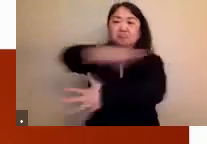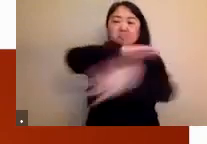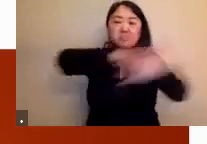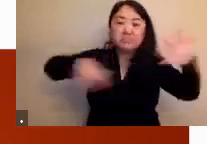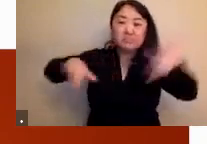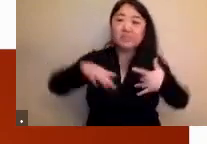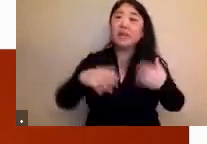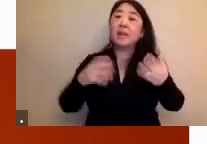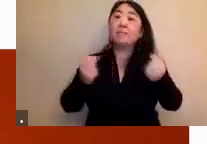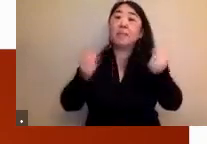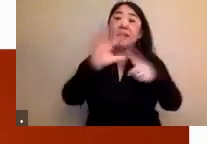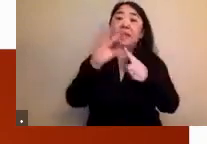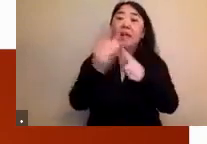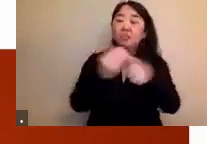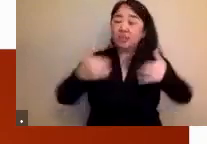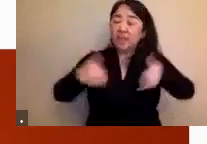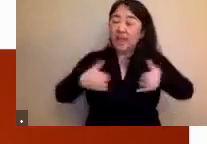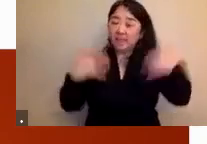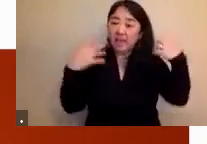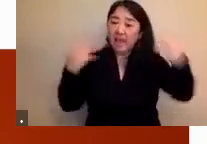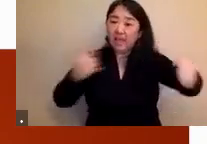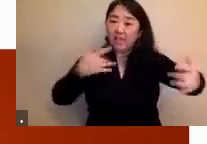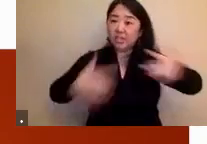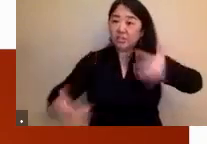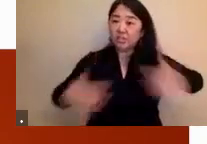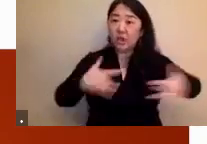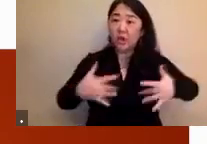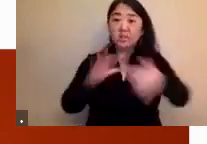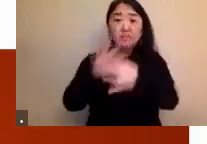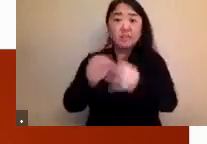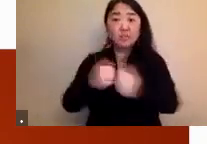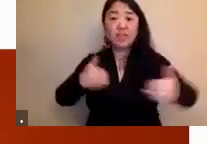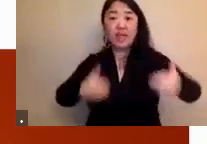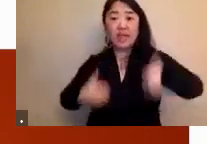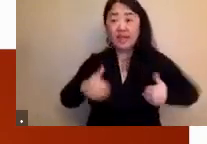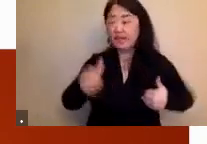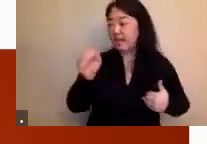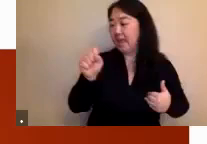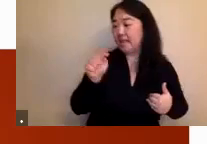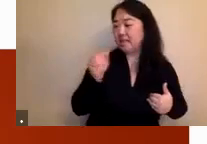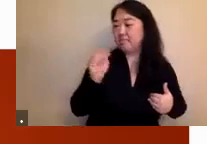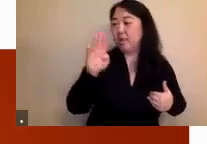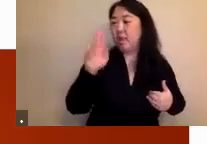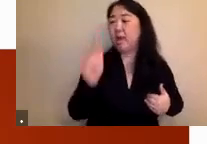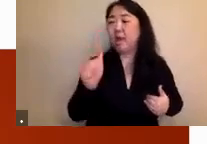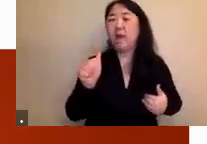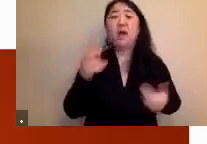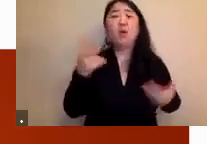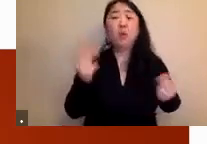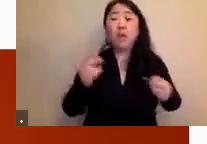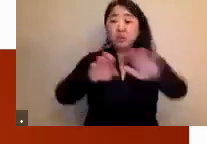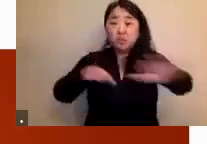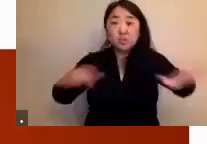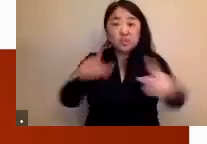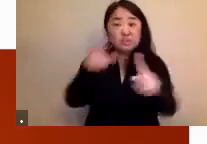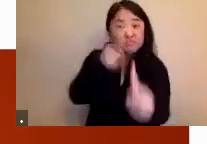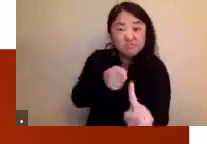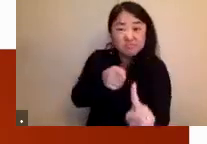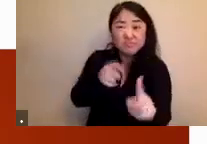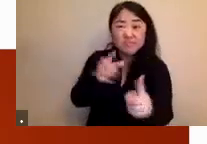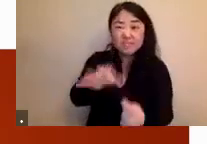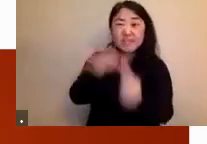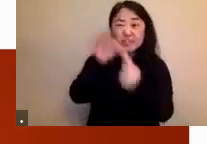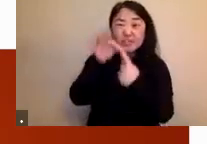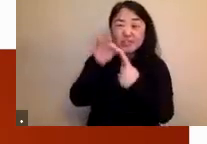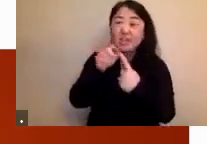health concerns such as asthma, especially in children. Children are the number, are children